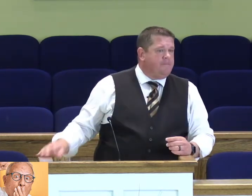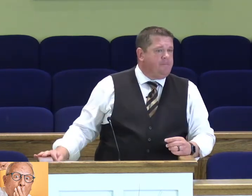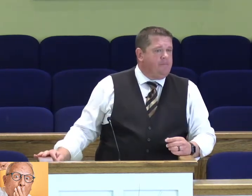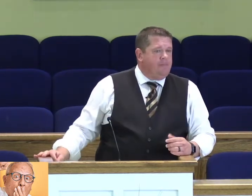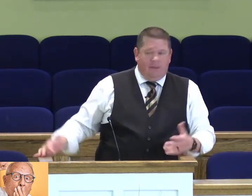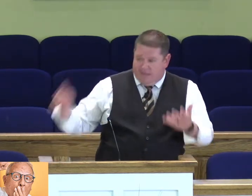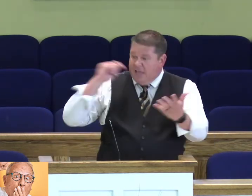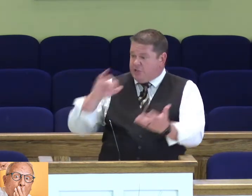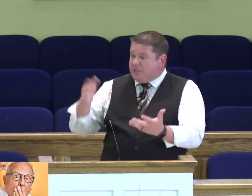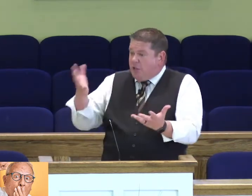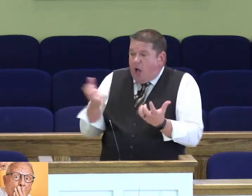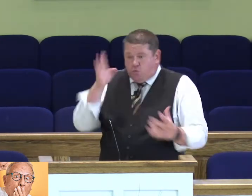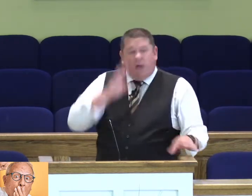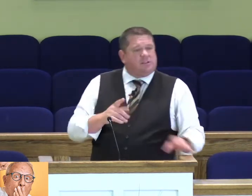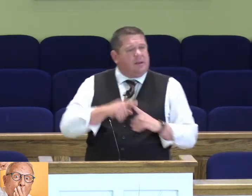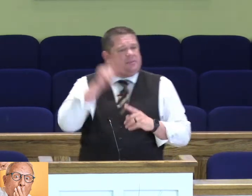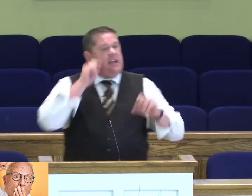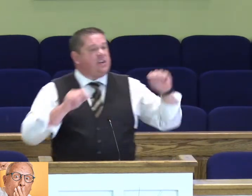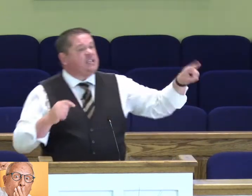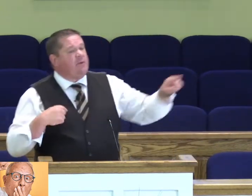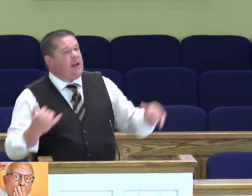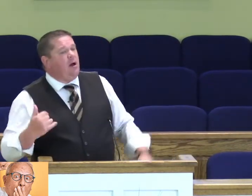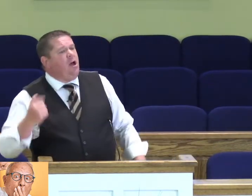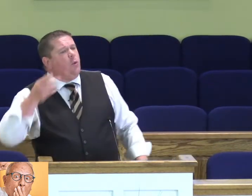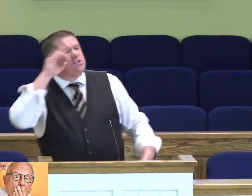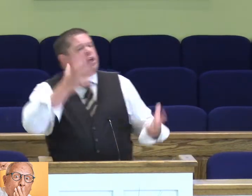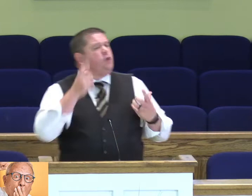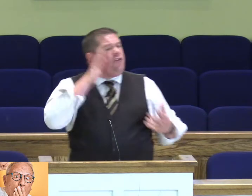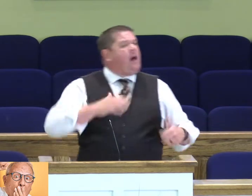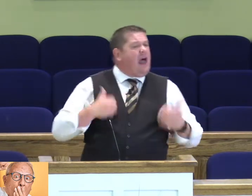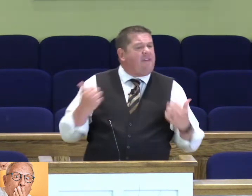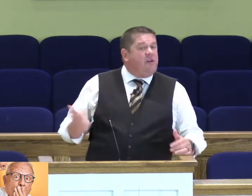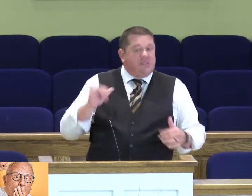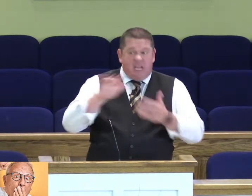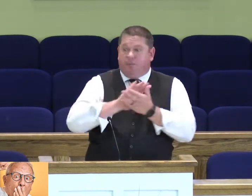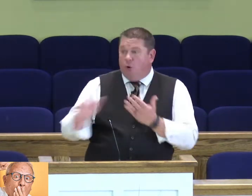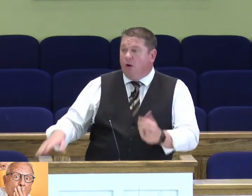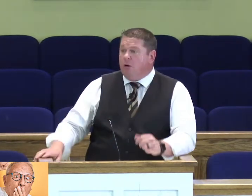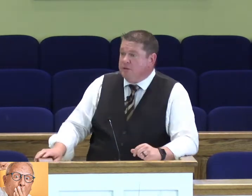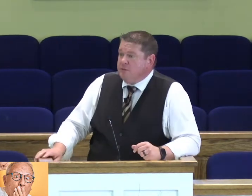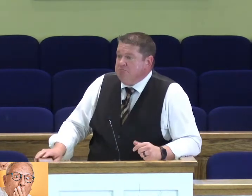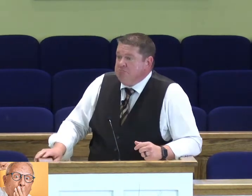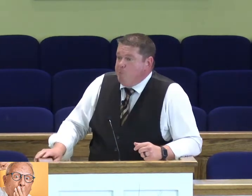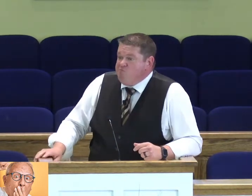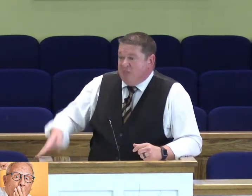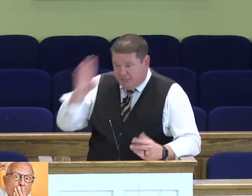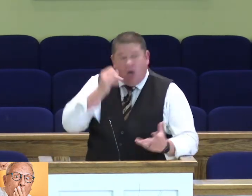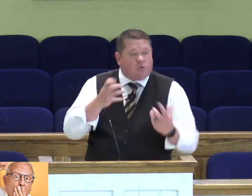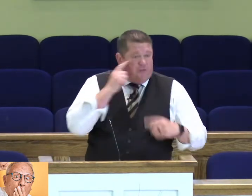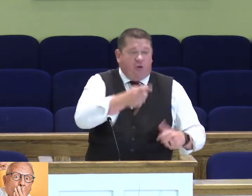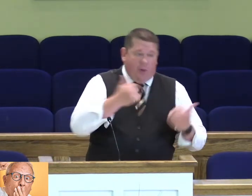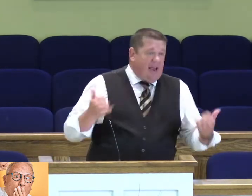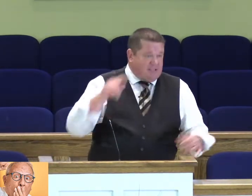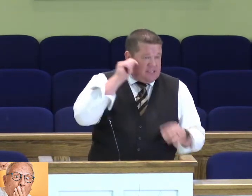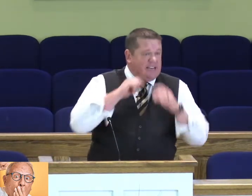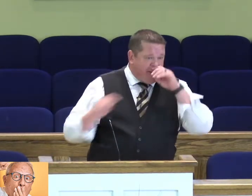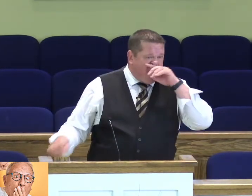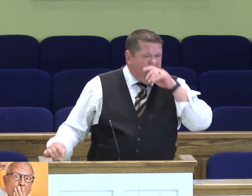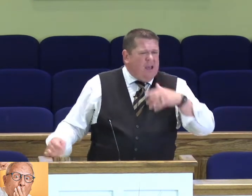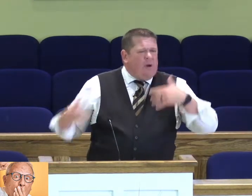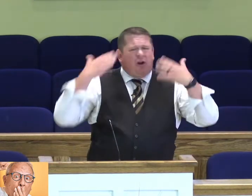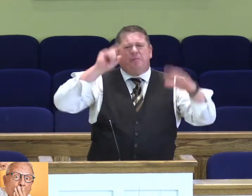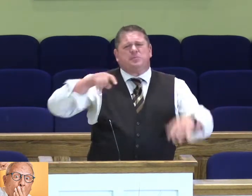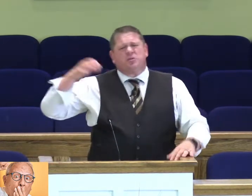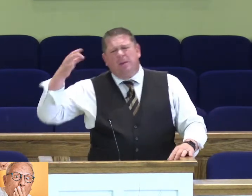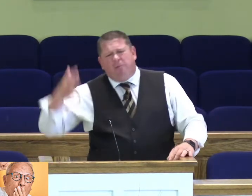fornication. Teenagers, that's God's will. Sometimes teenagers ask me right now, what's God's will for my life? Stay pure. That's God's will for you right now as a